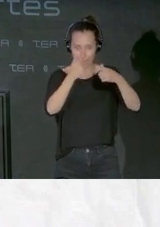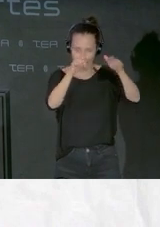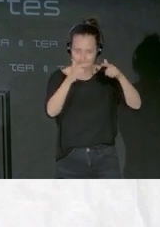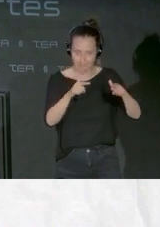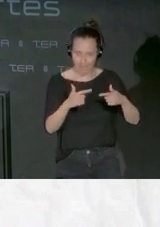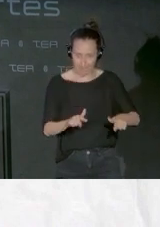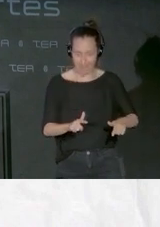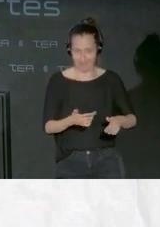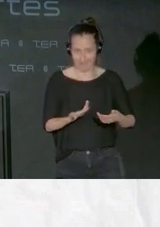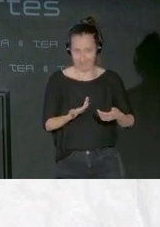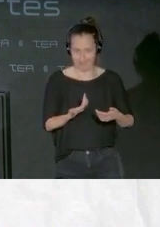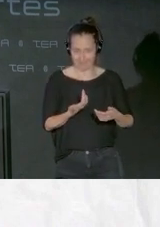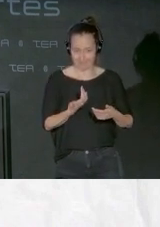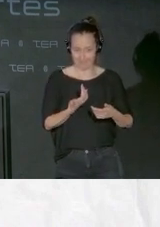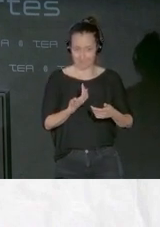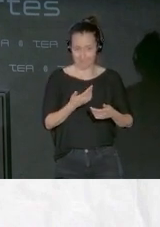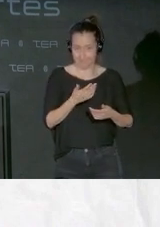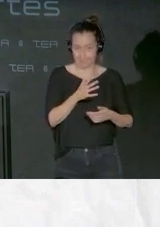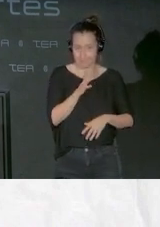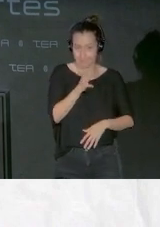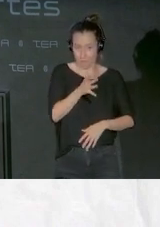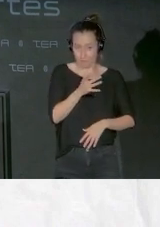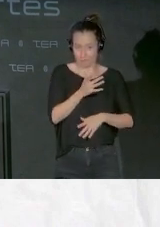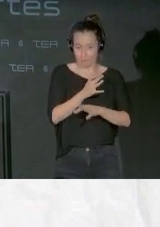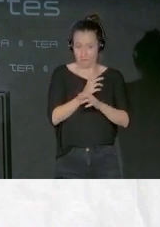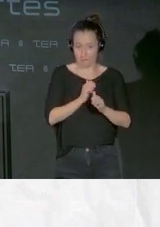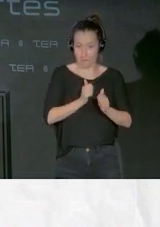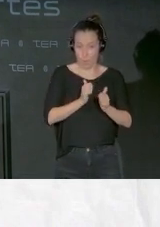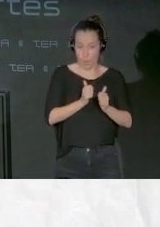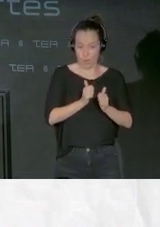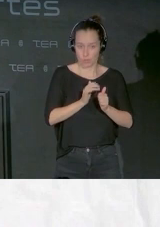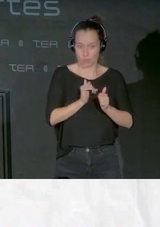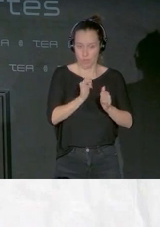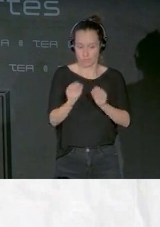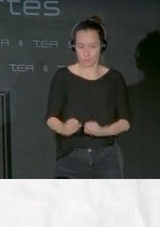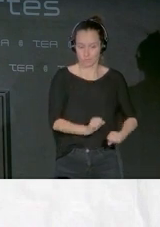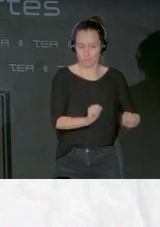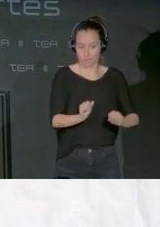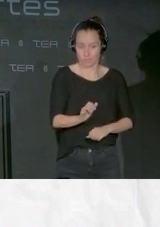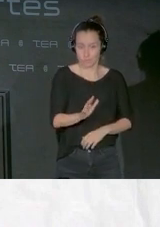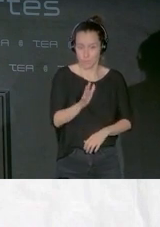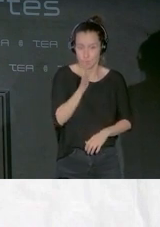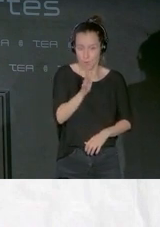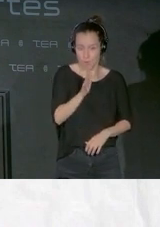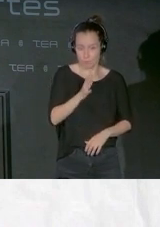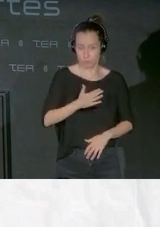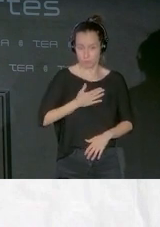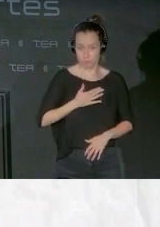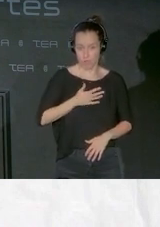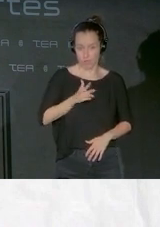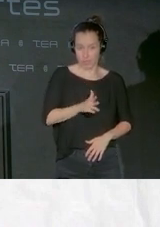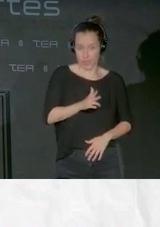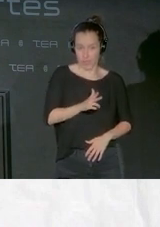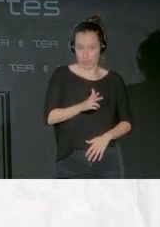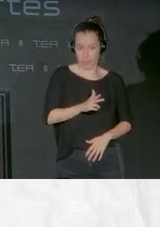also potentially protected by trademarks, by design protection, by patent protection. So there are different types of,